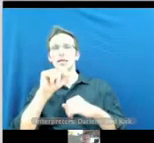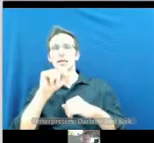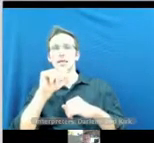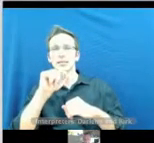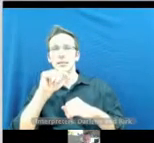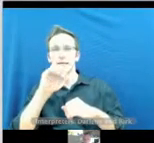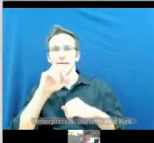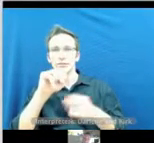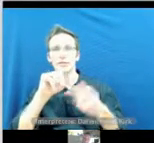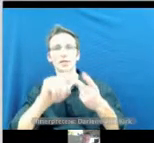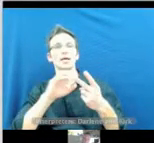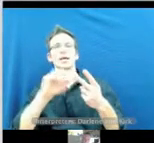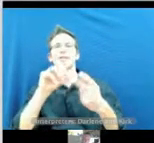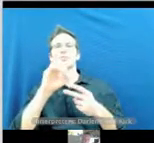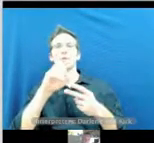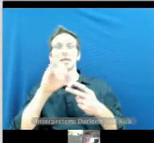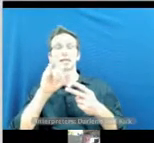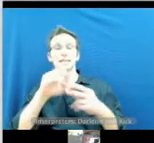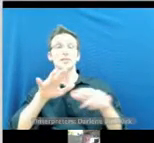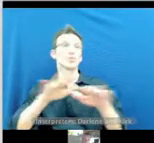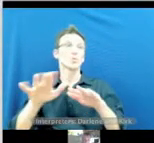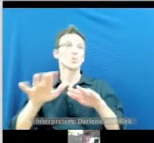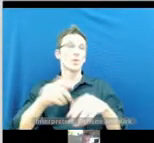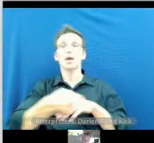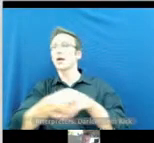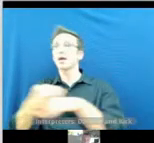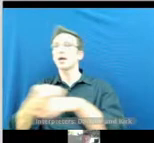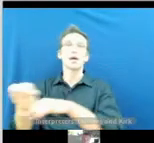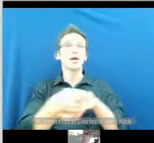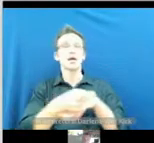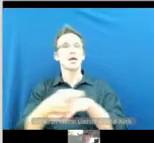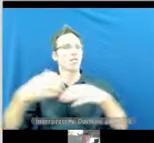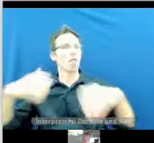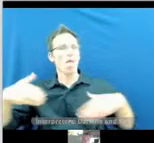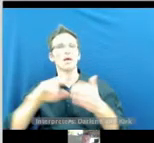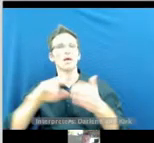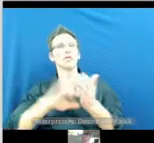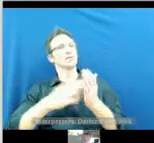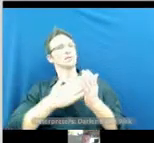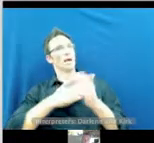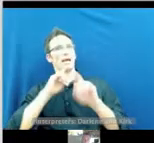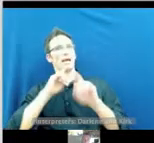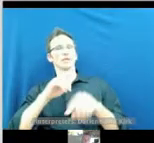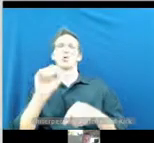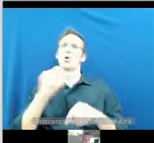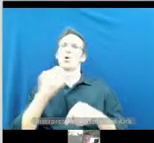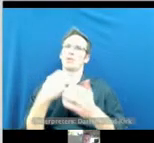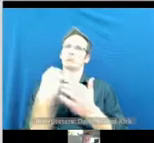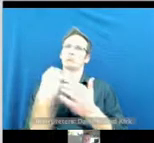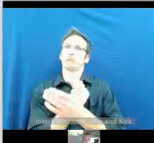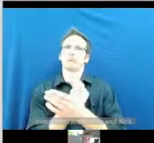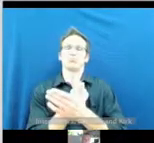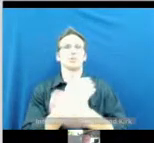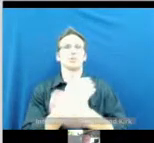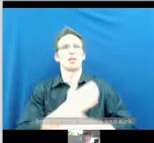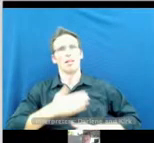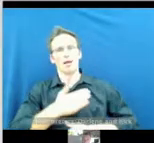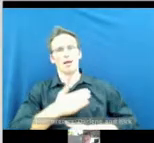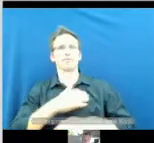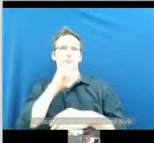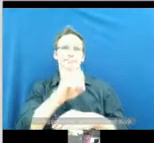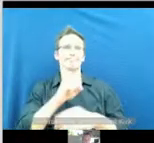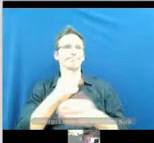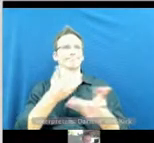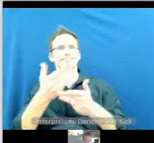my answer to that is absolutely, and I'd love to have a further conversation with you offline about that on ways to sort of